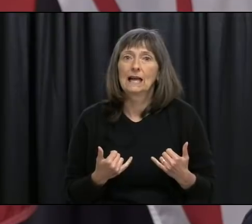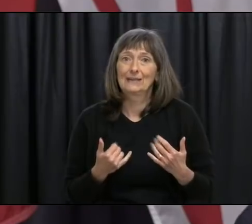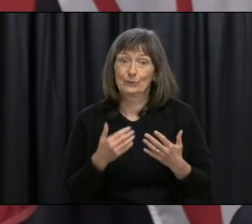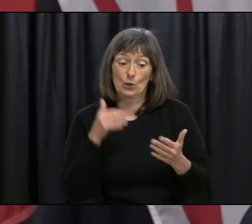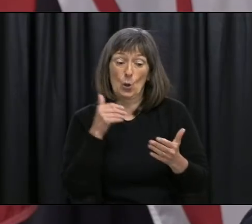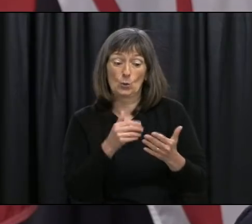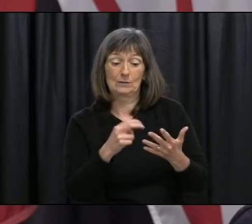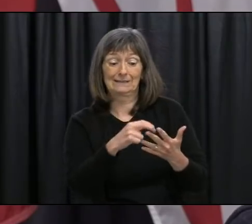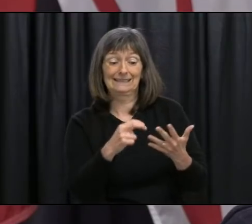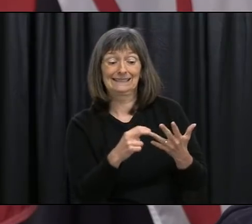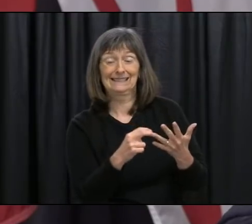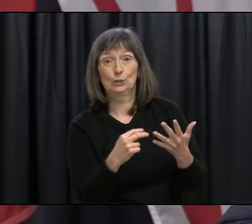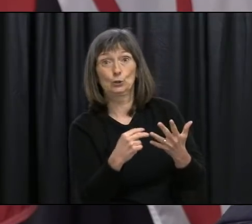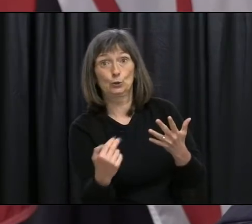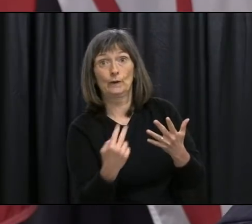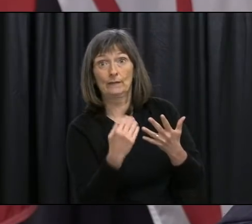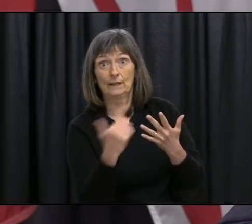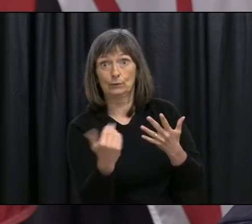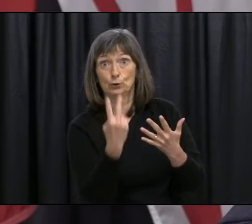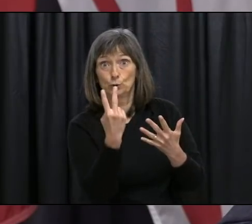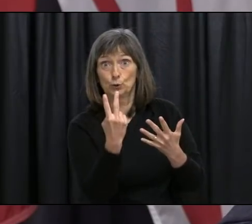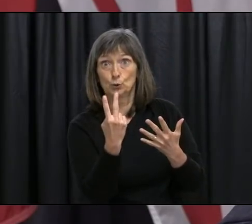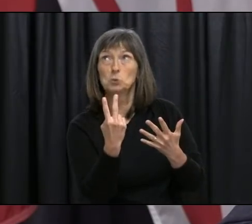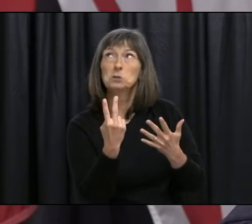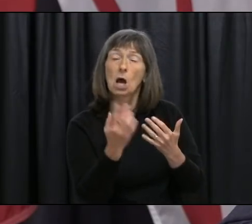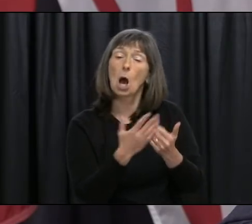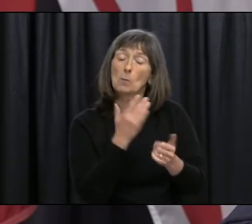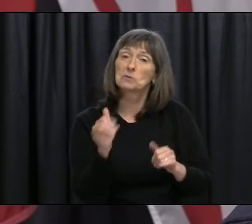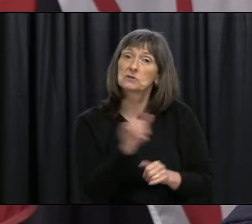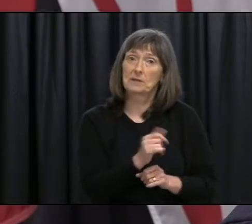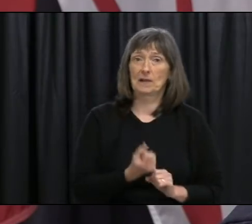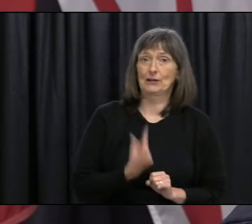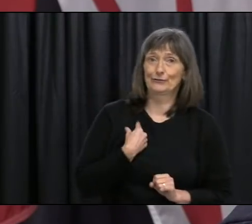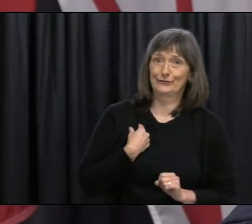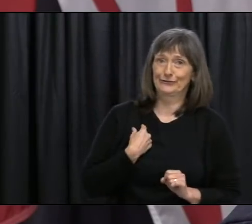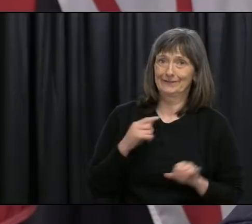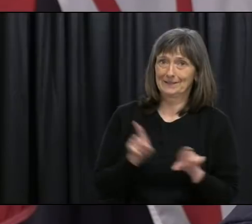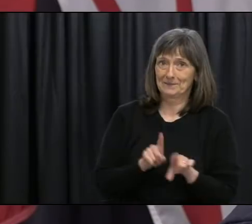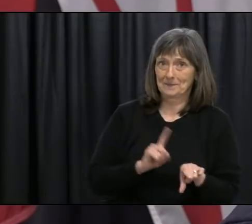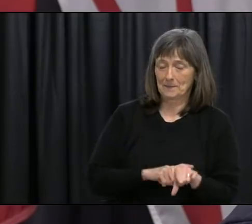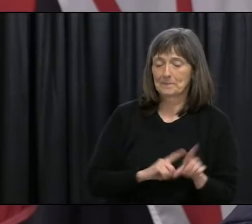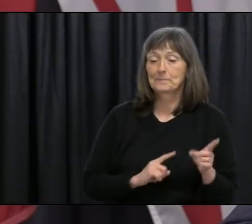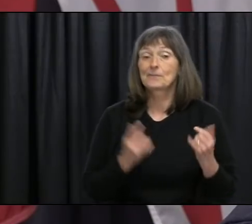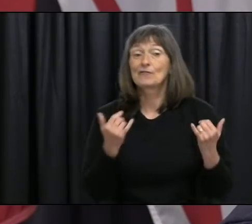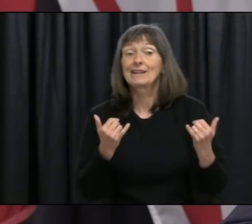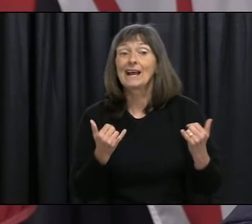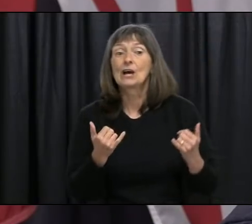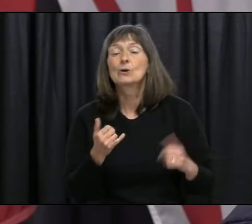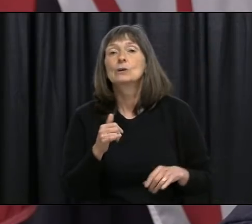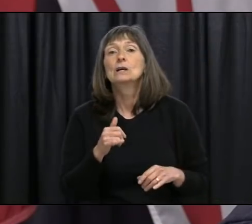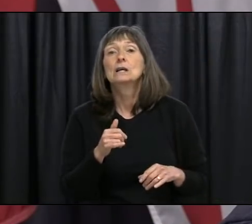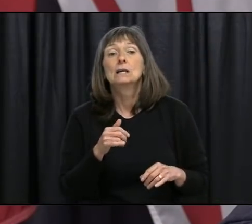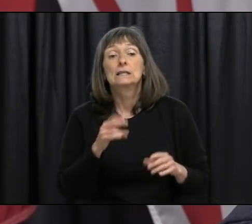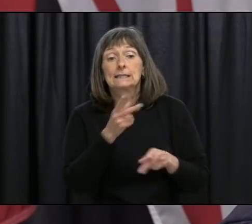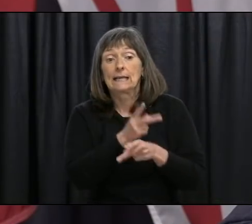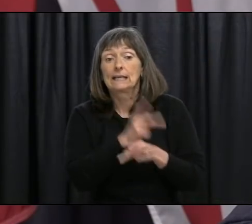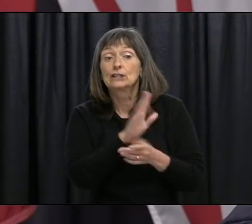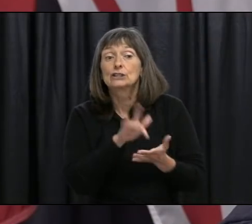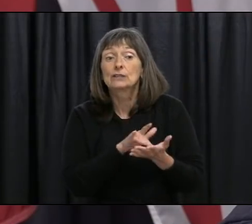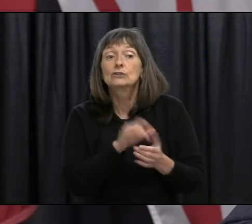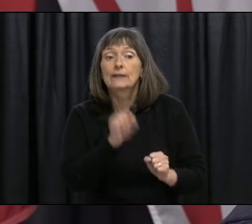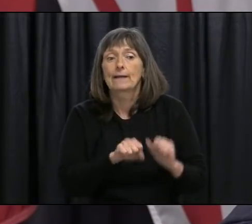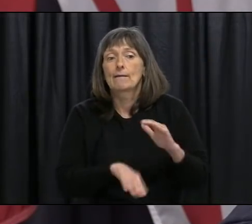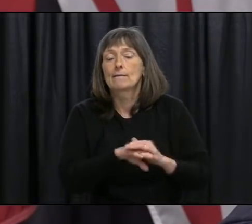very close to the situation that we would have been into last year. So right now we have 70% capacity for child care